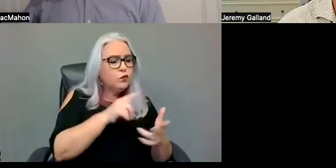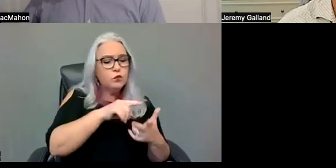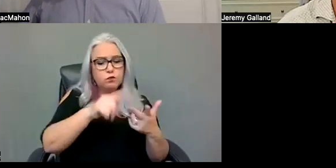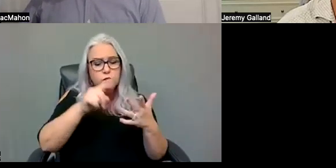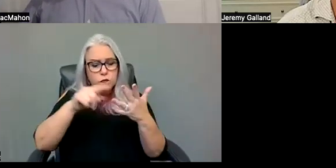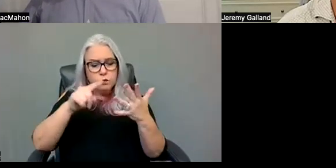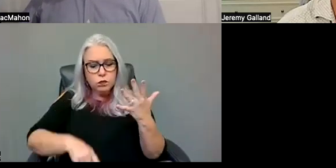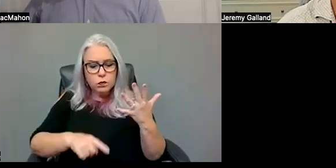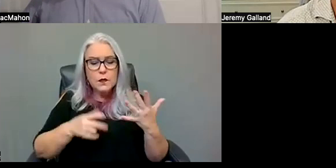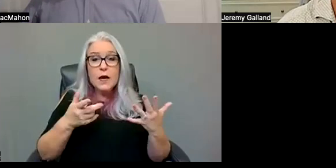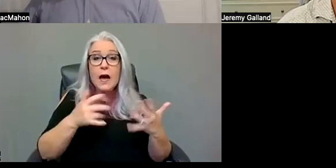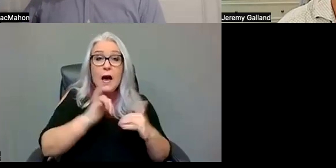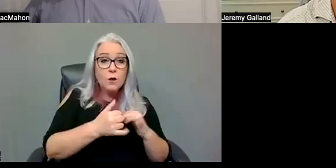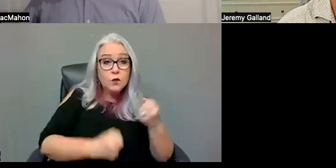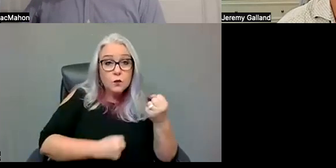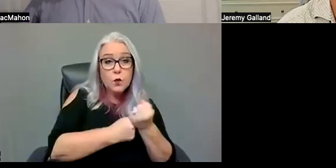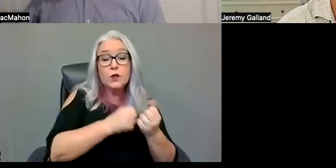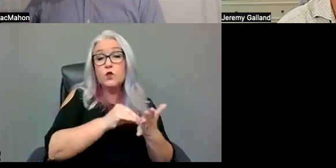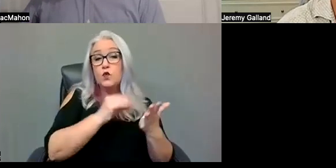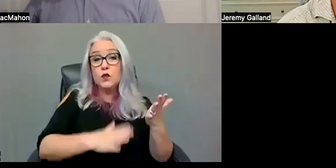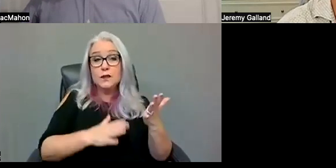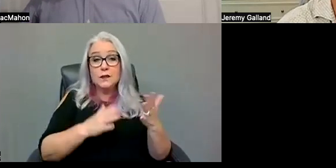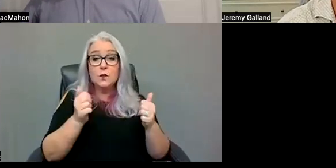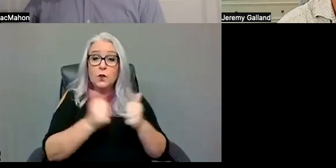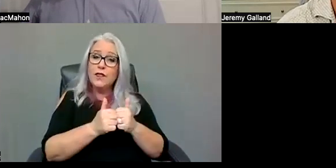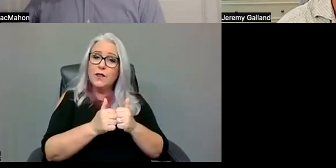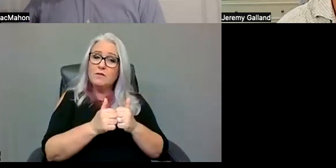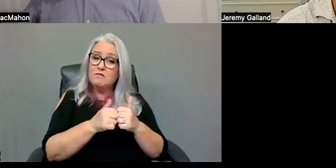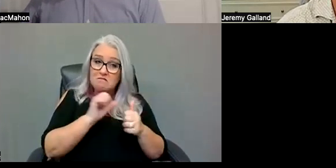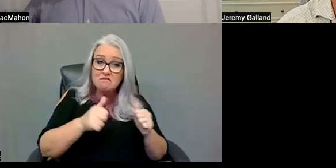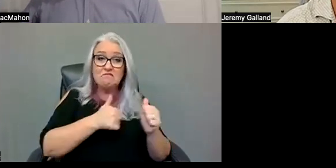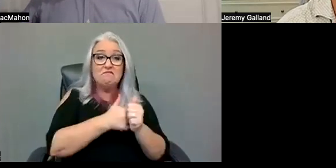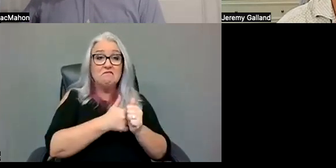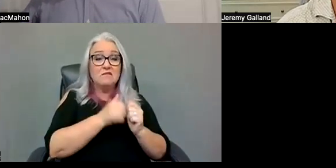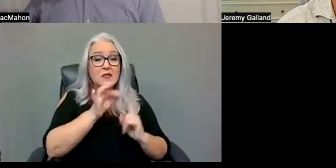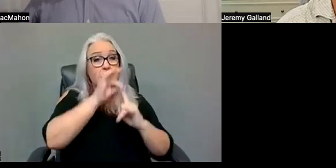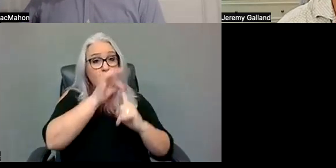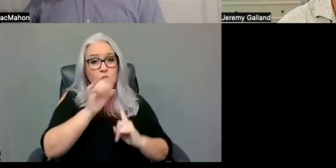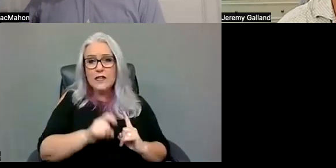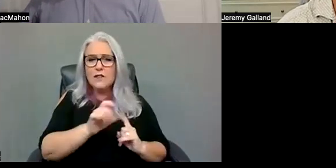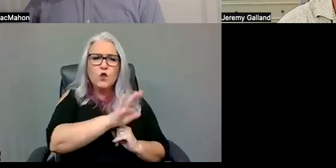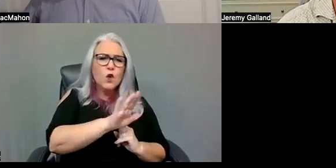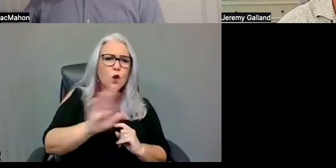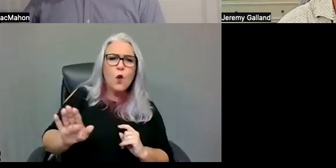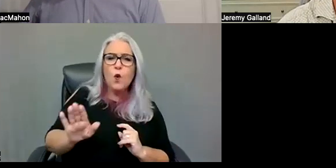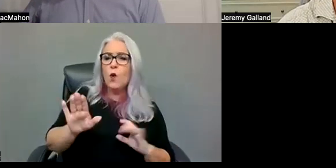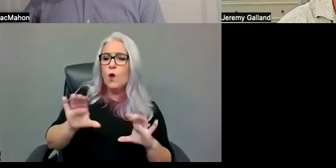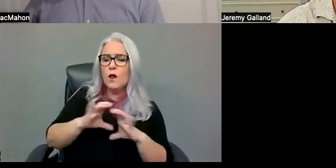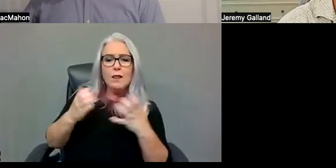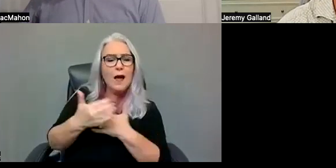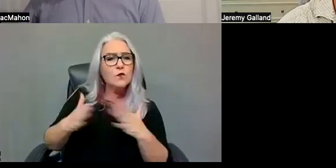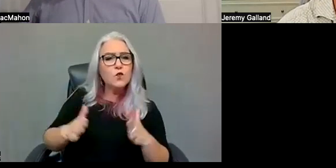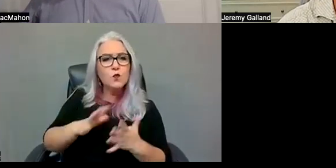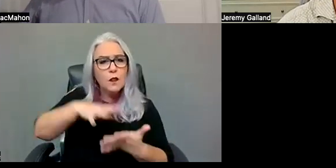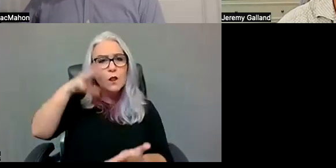to support students with extra special needs only makes your whole classroom's learning environment more